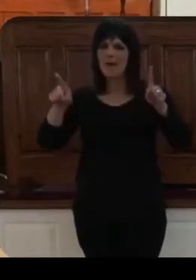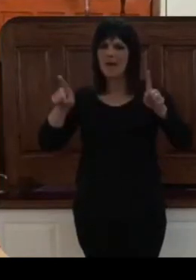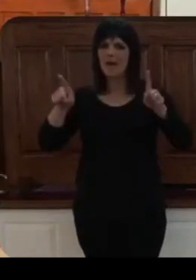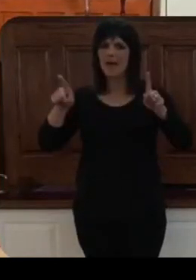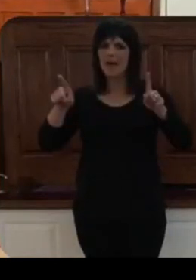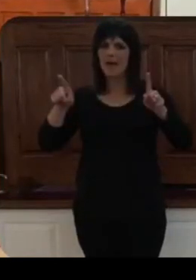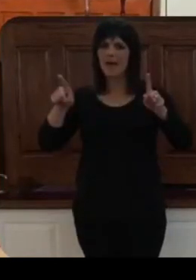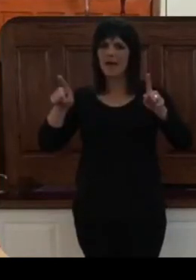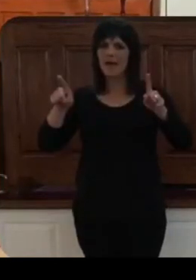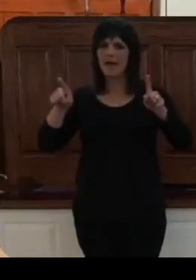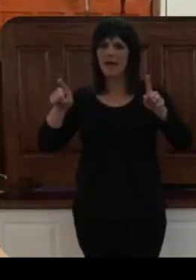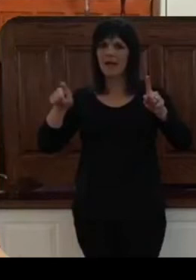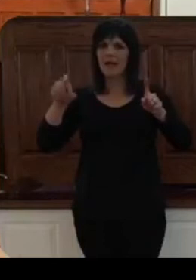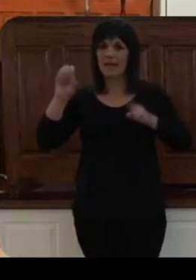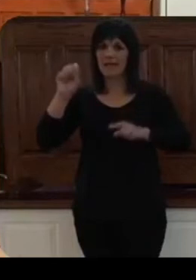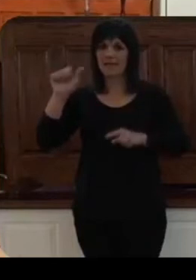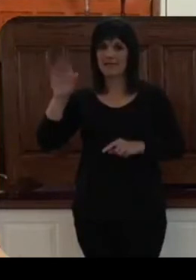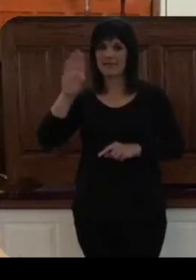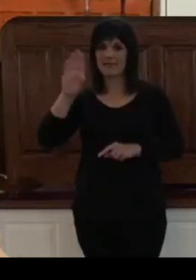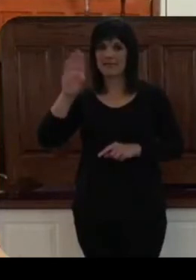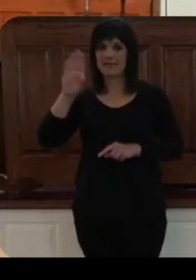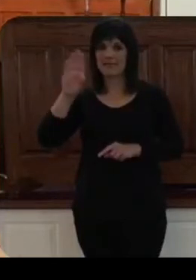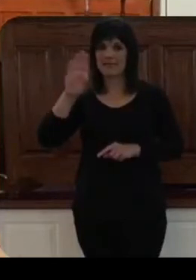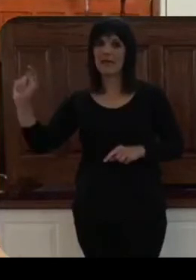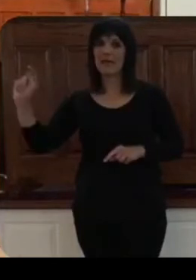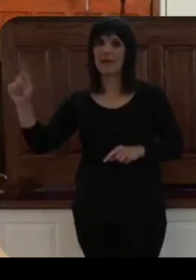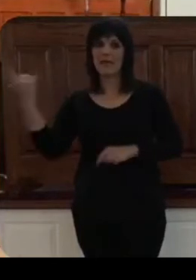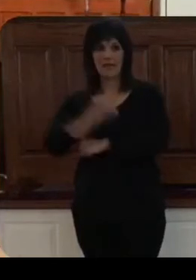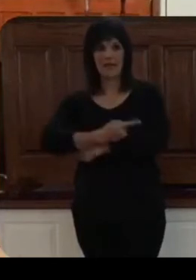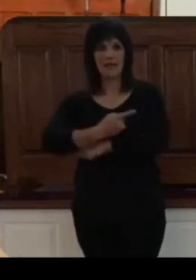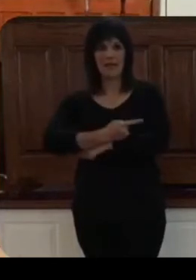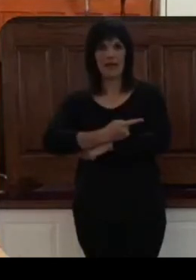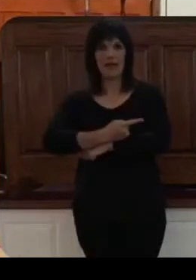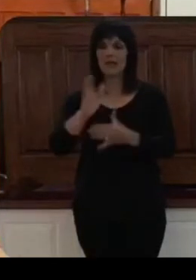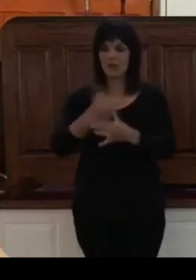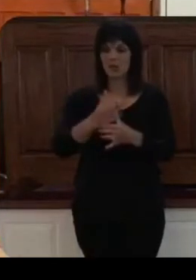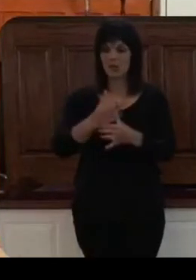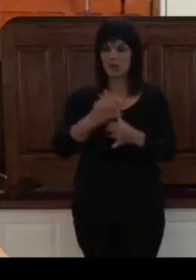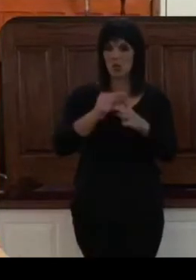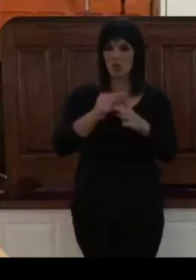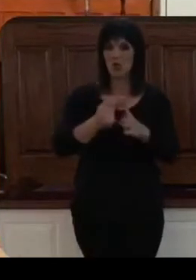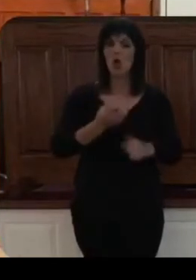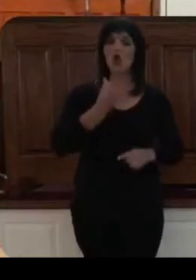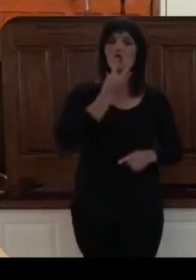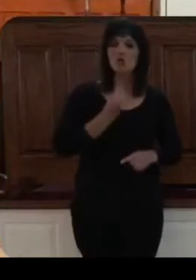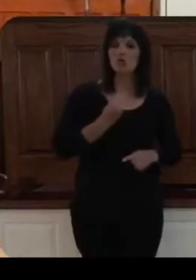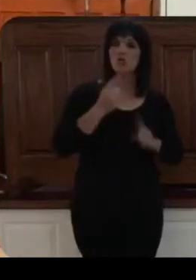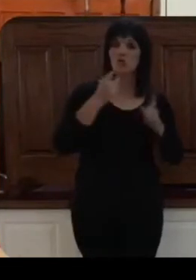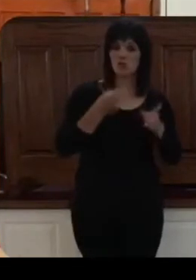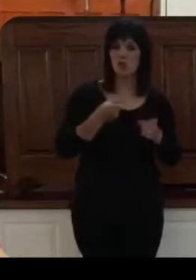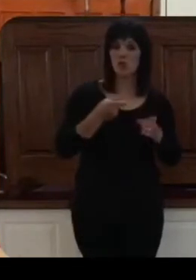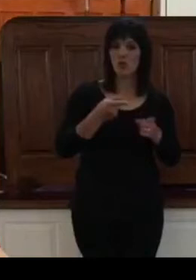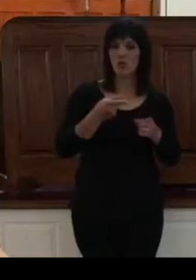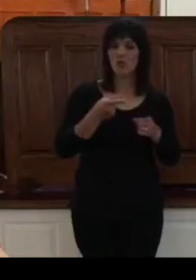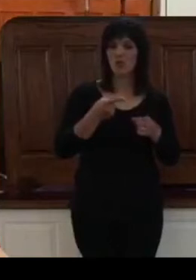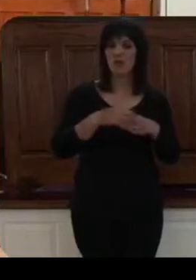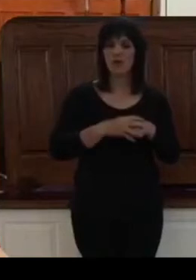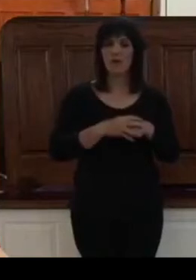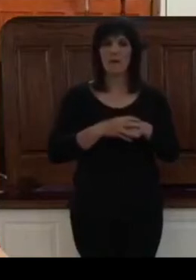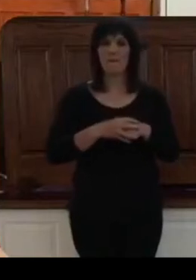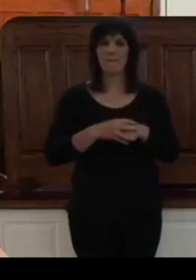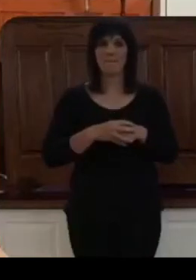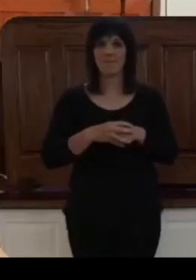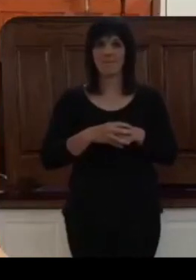the Lord, is the day that they share the word. And so you've got Jews that go to the synagogue on the Sabbath just like they're supposed to. And you've